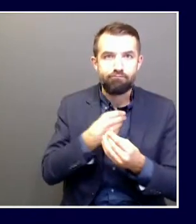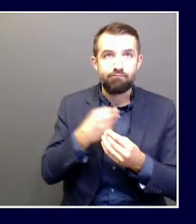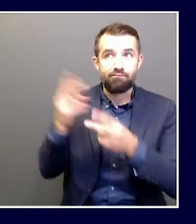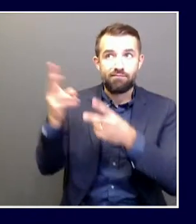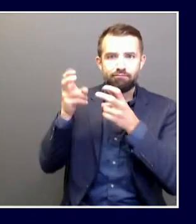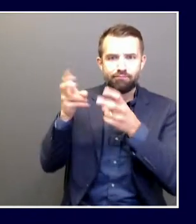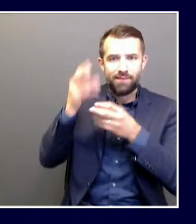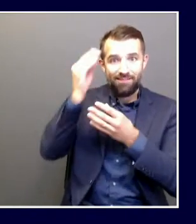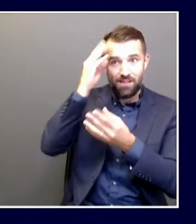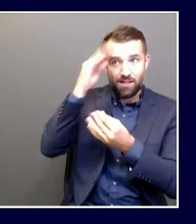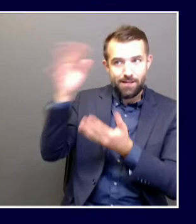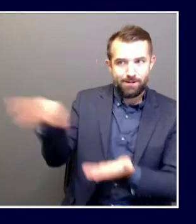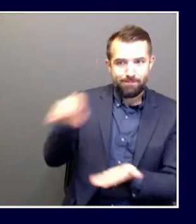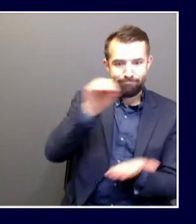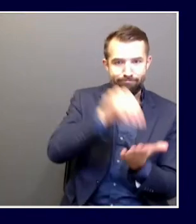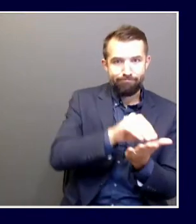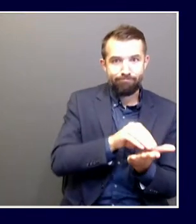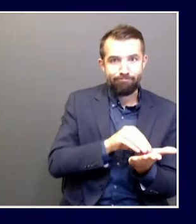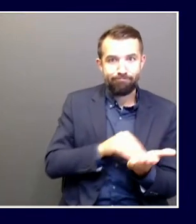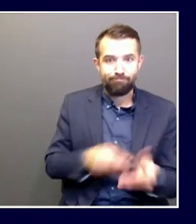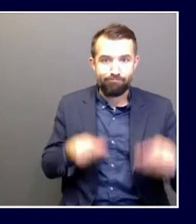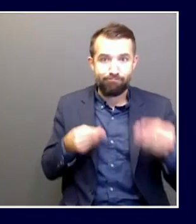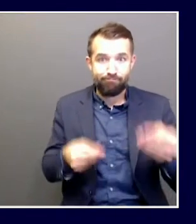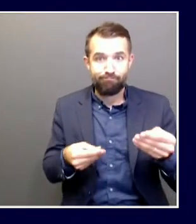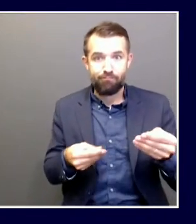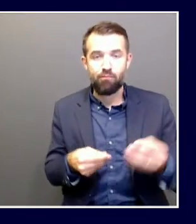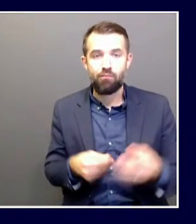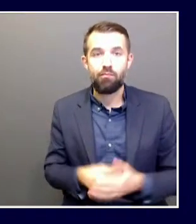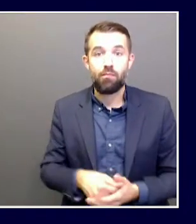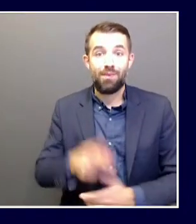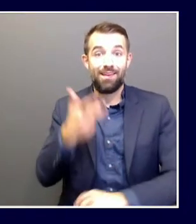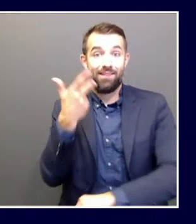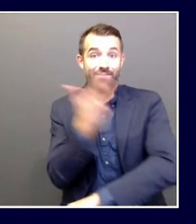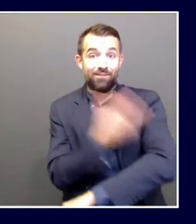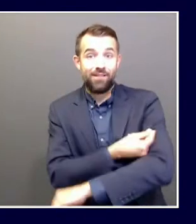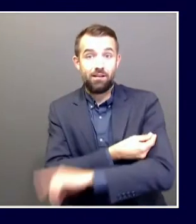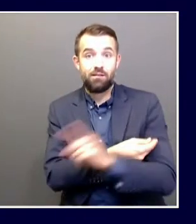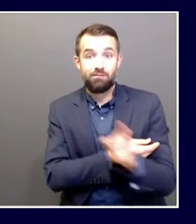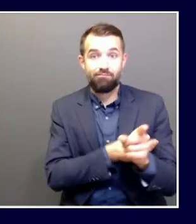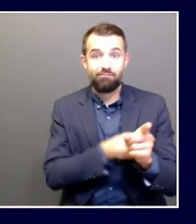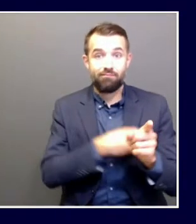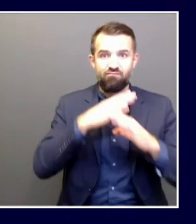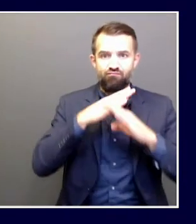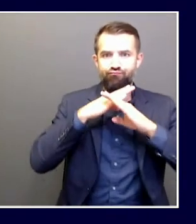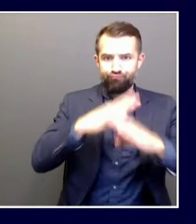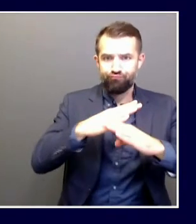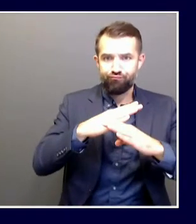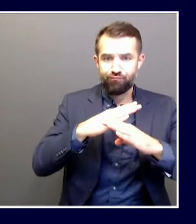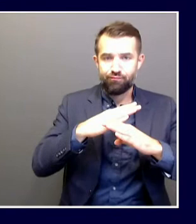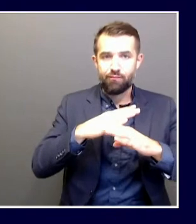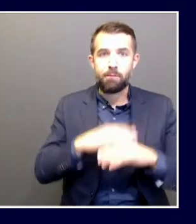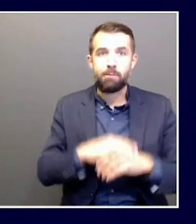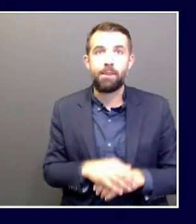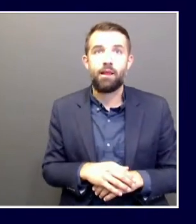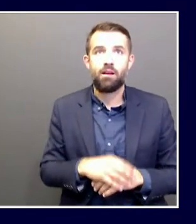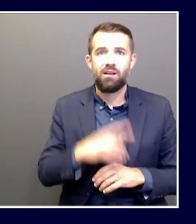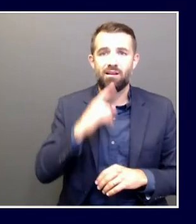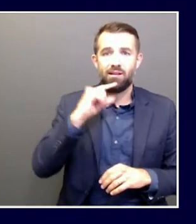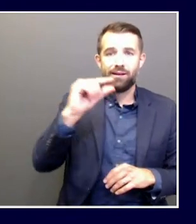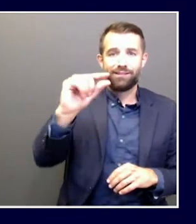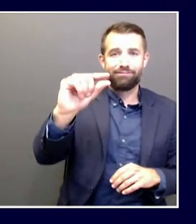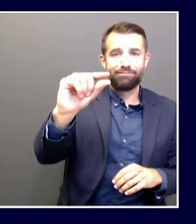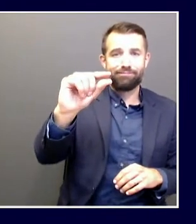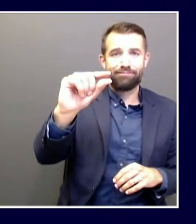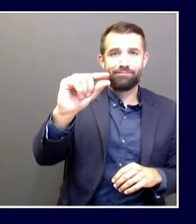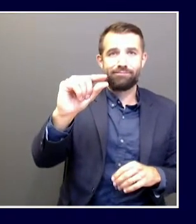immunity for infections, but thankfully, all three vaccines continue to show strong effectiveness